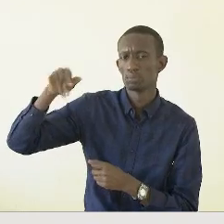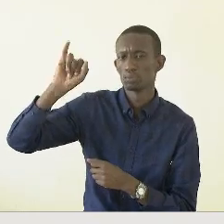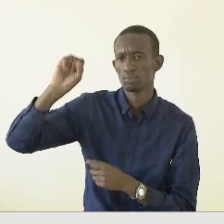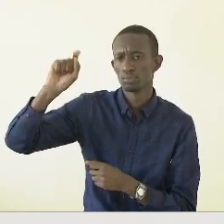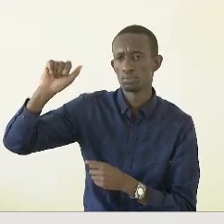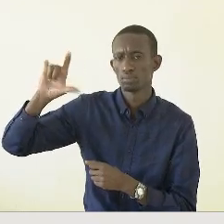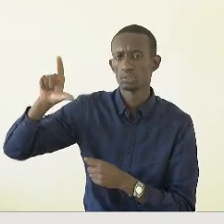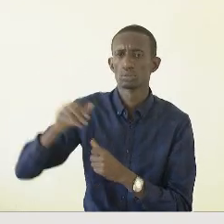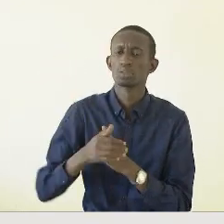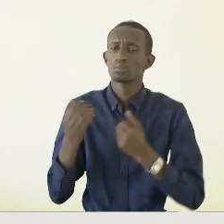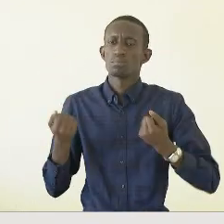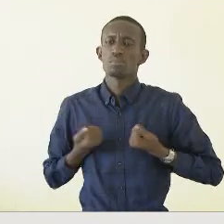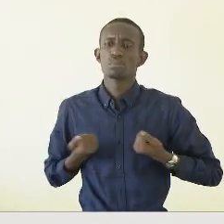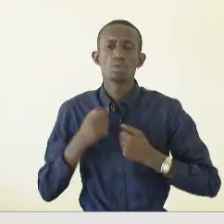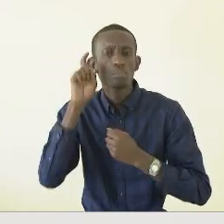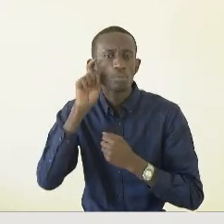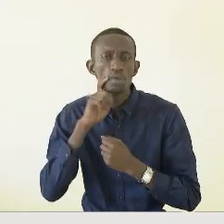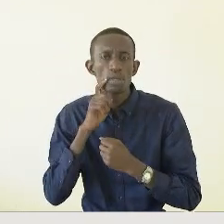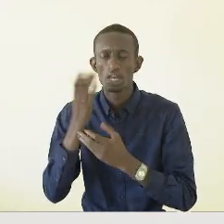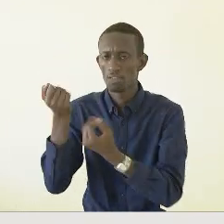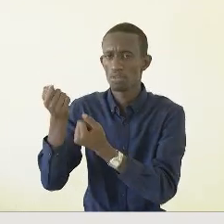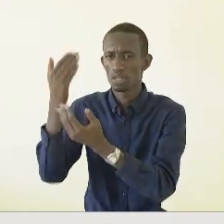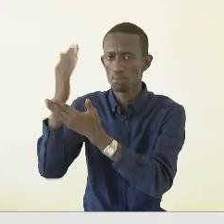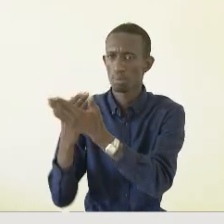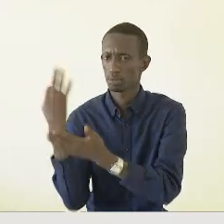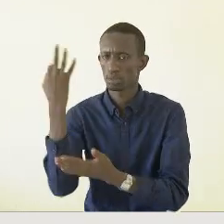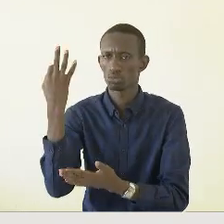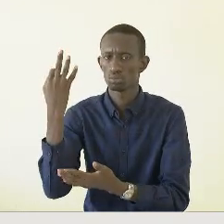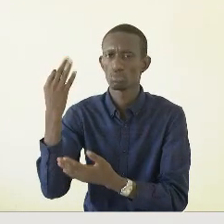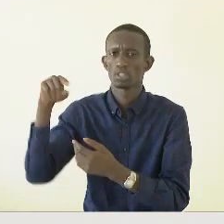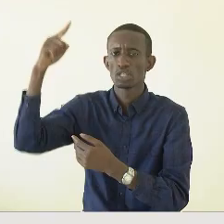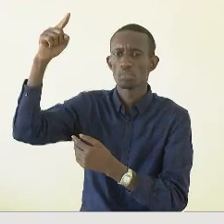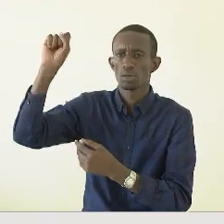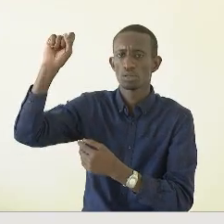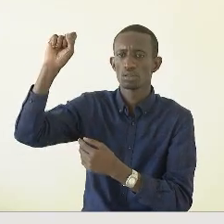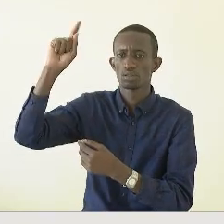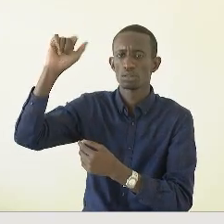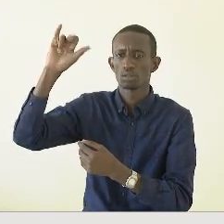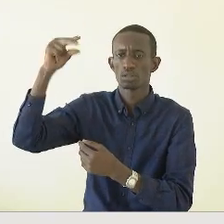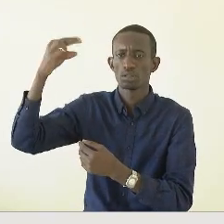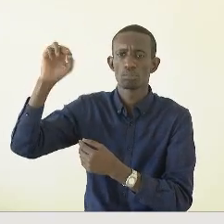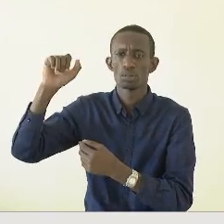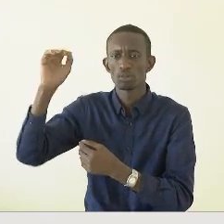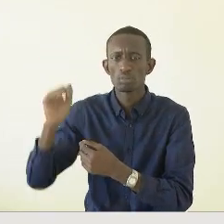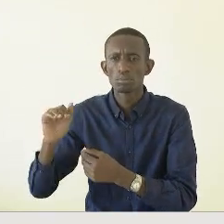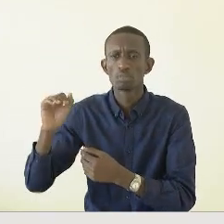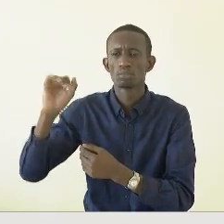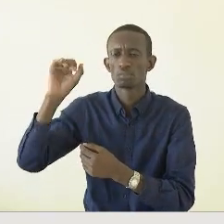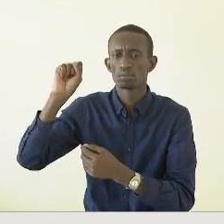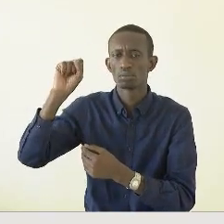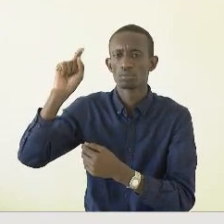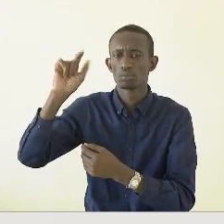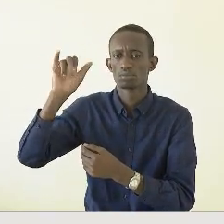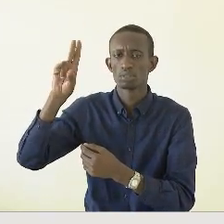is made up of 3 main parts: stigma, style, and ovary. the ovary, inside the ovary we have